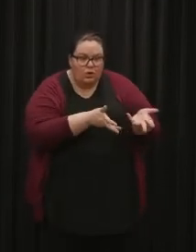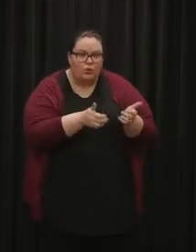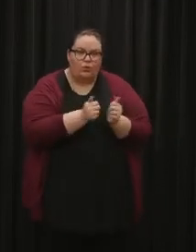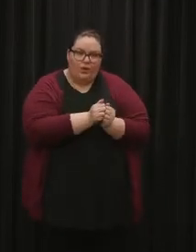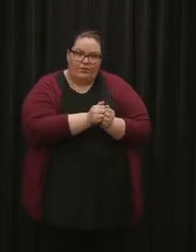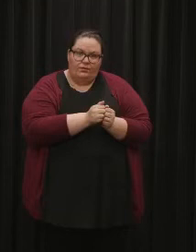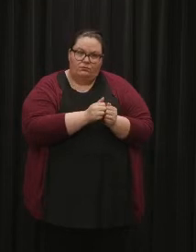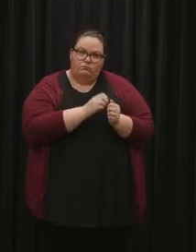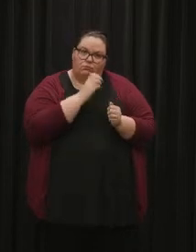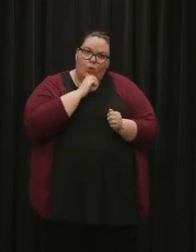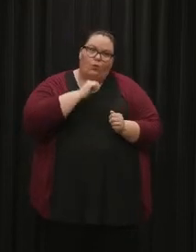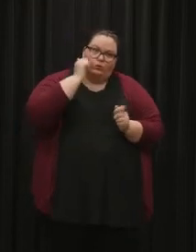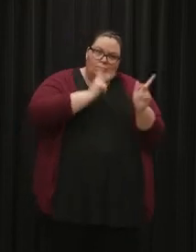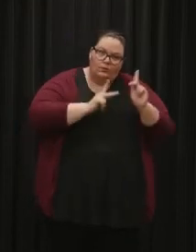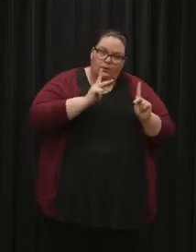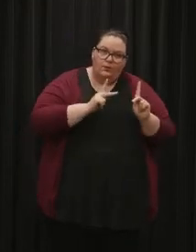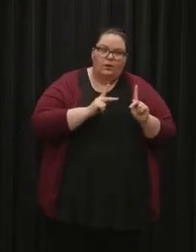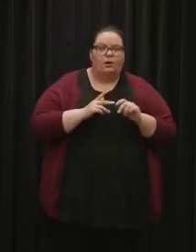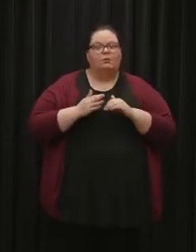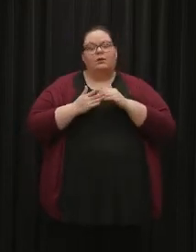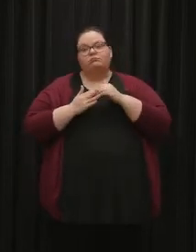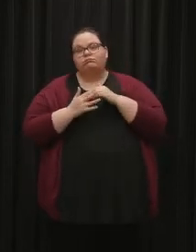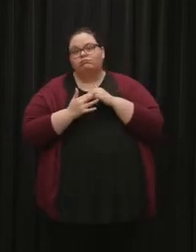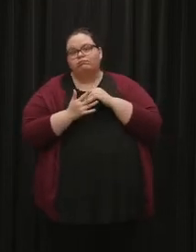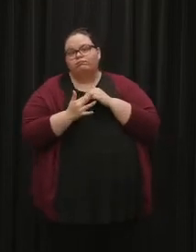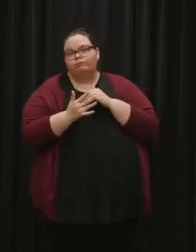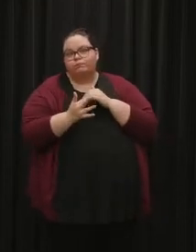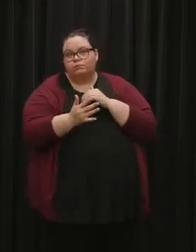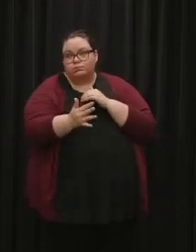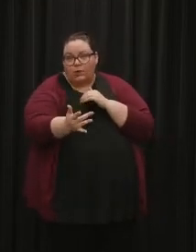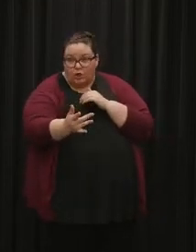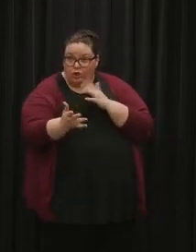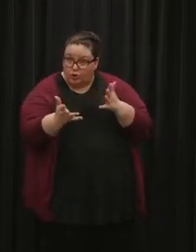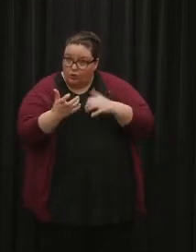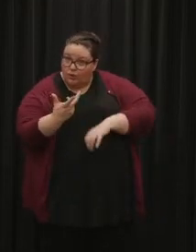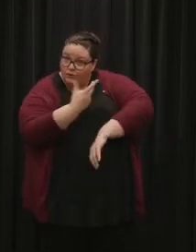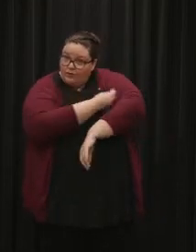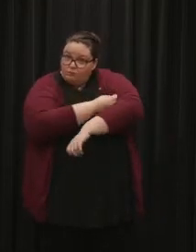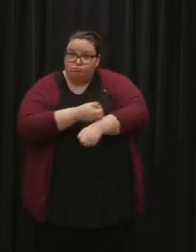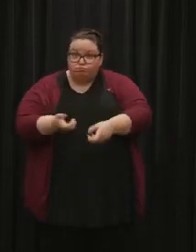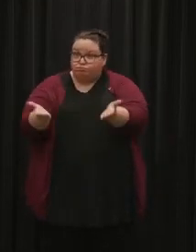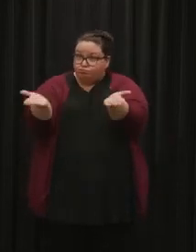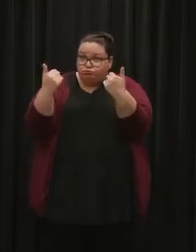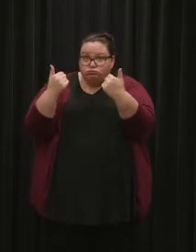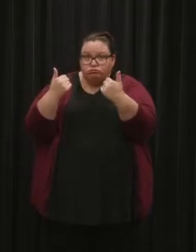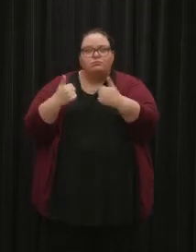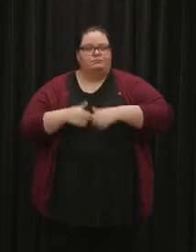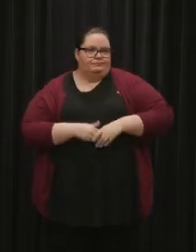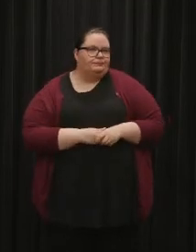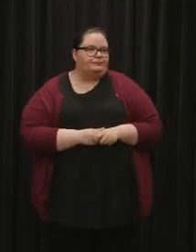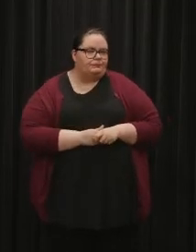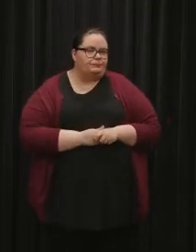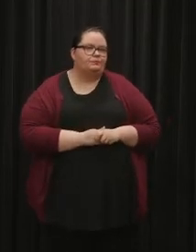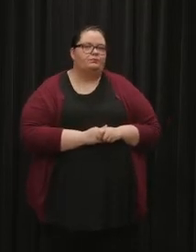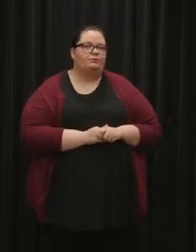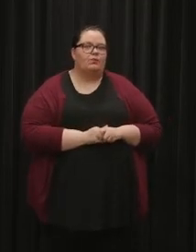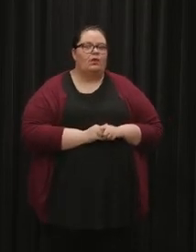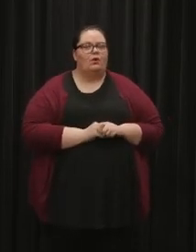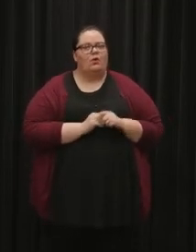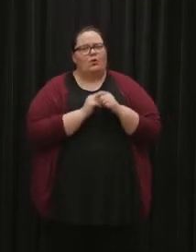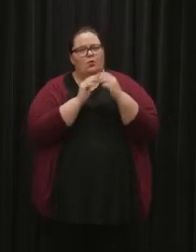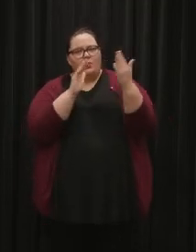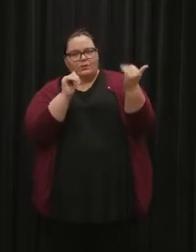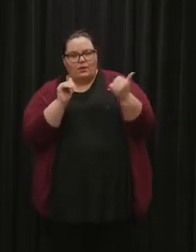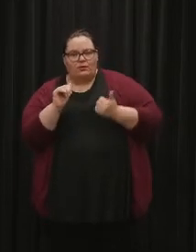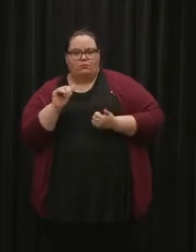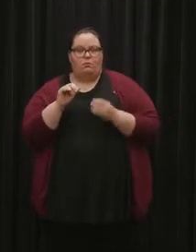vulnerable. But in the months ahead, everyone who wants a vaccine will be given the opportunity to get it. We expect to receive